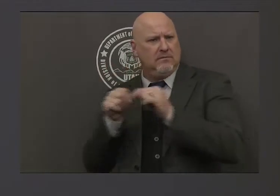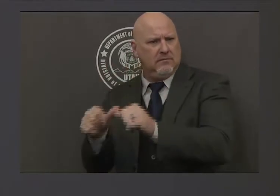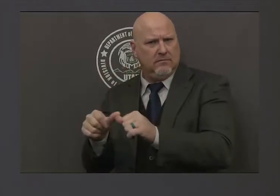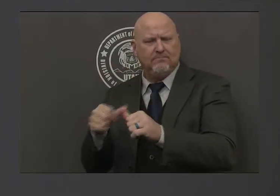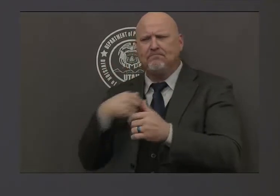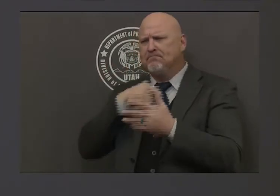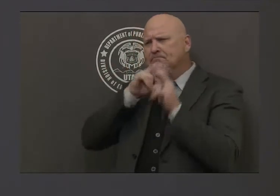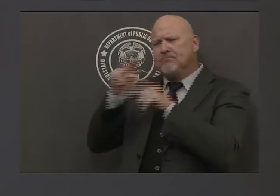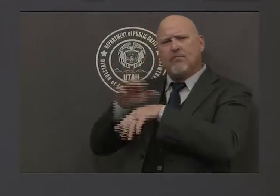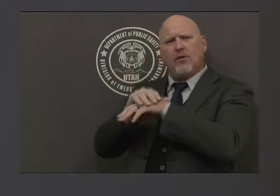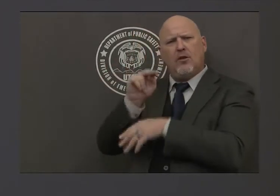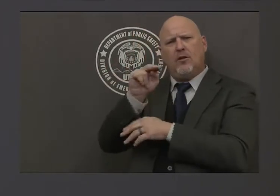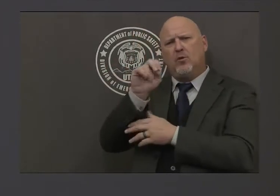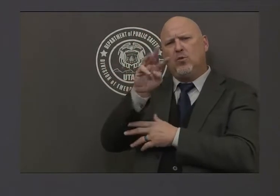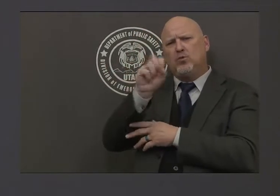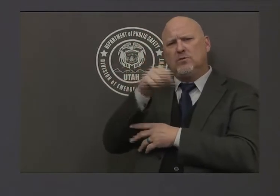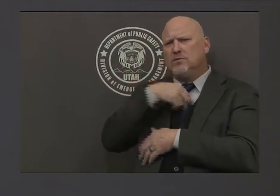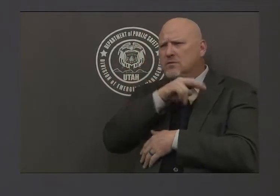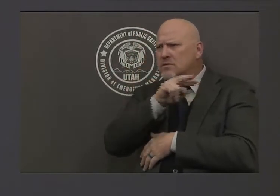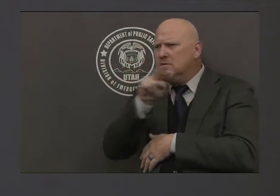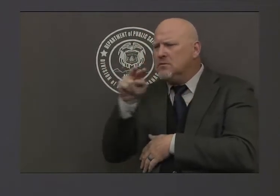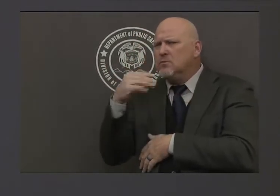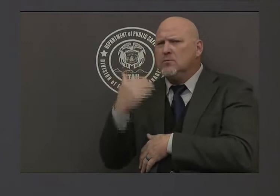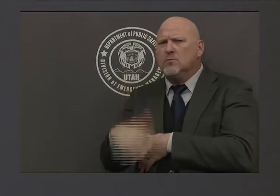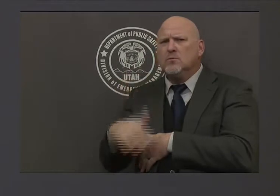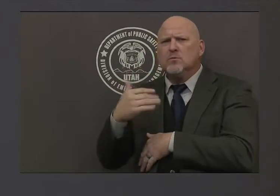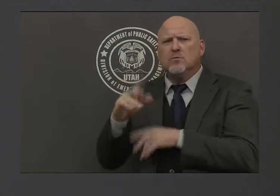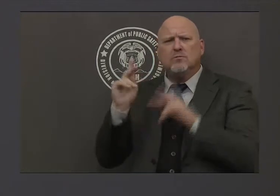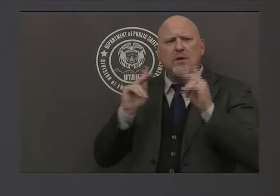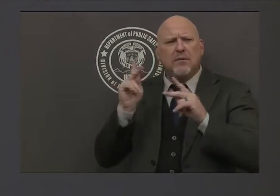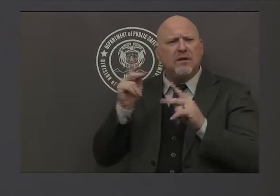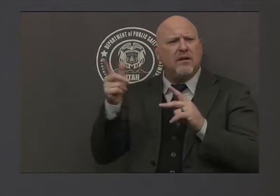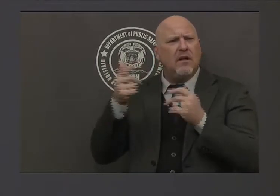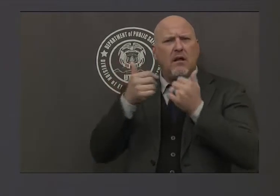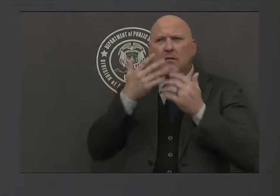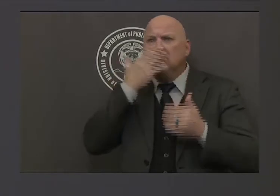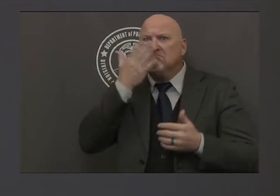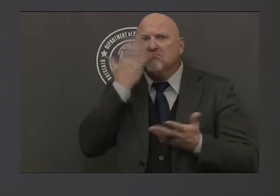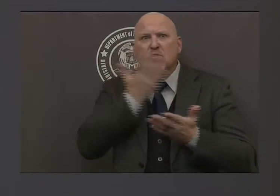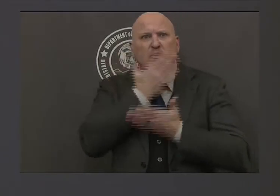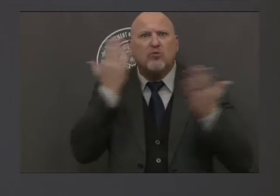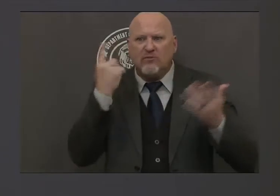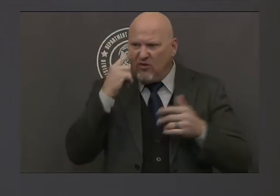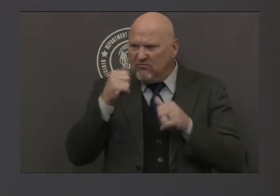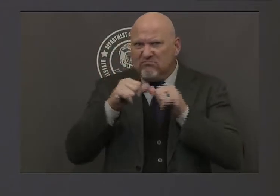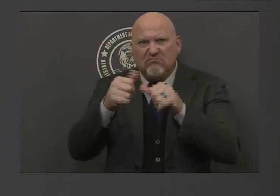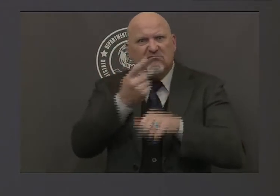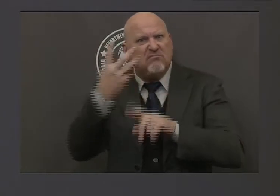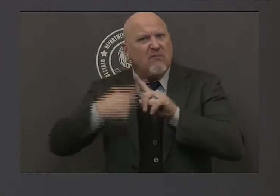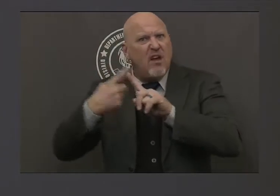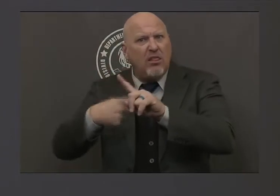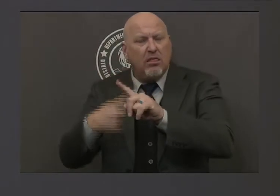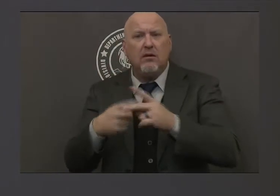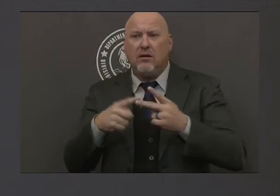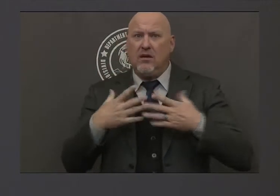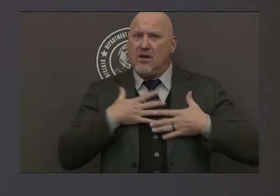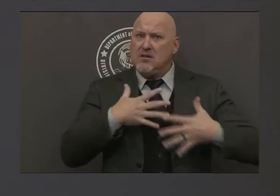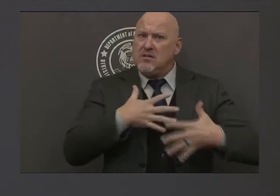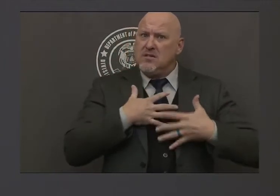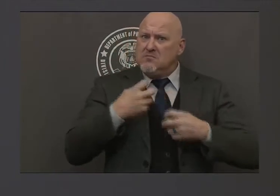of smell and taste for months at a time, memory loss, nerve damage, hearts,